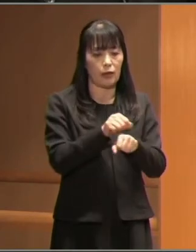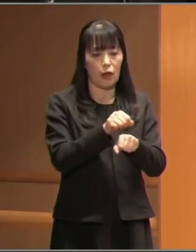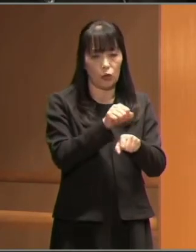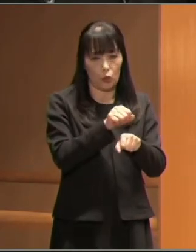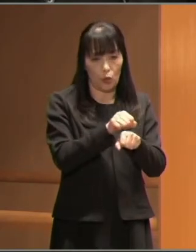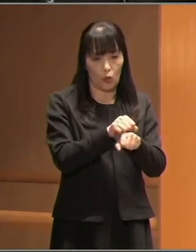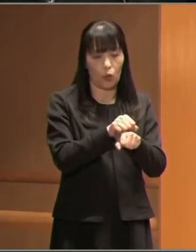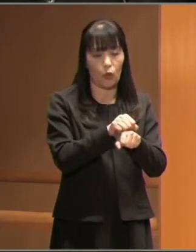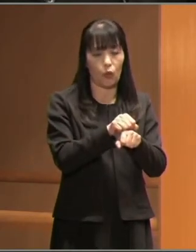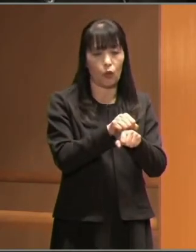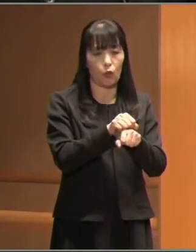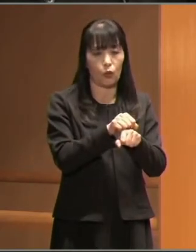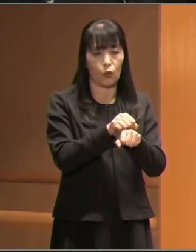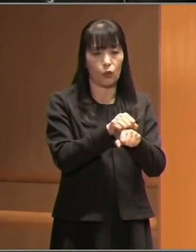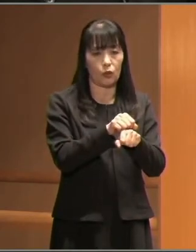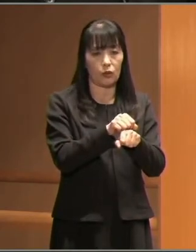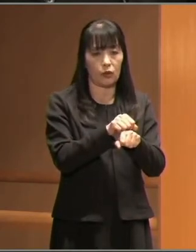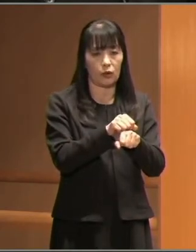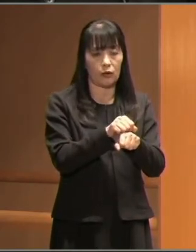The raw materials,